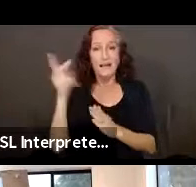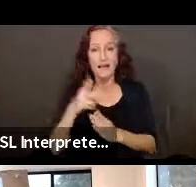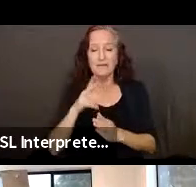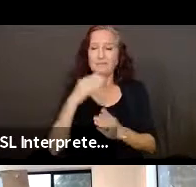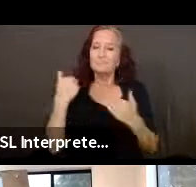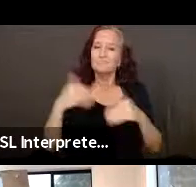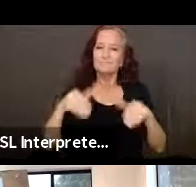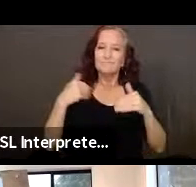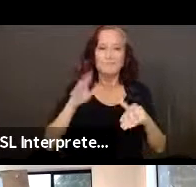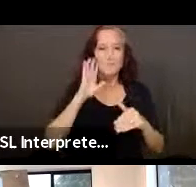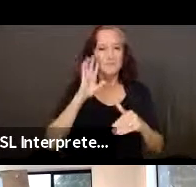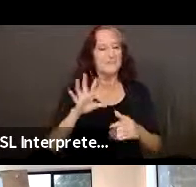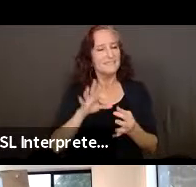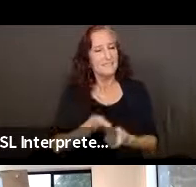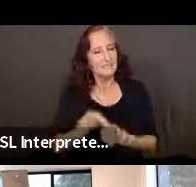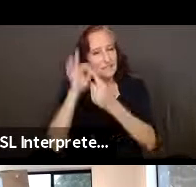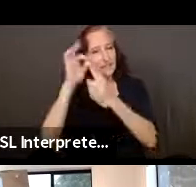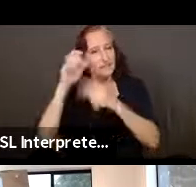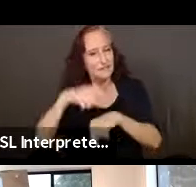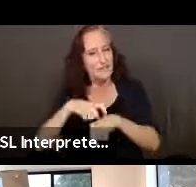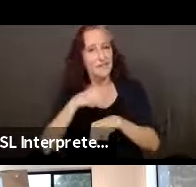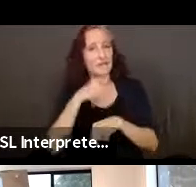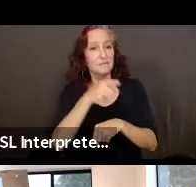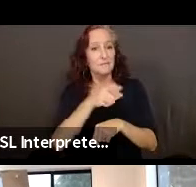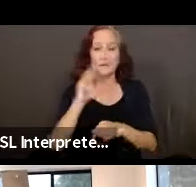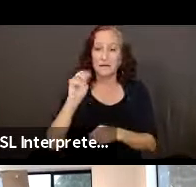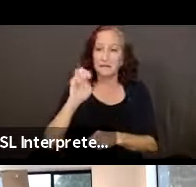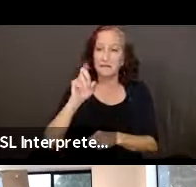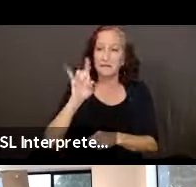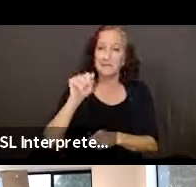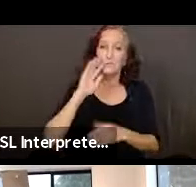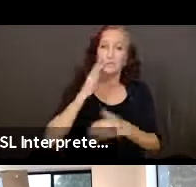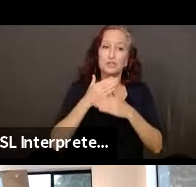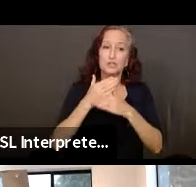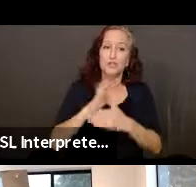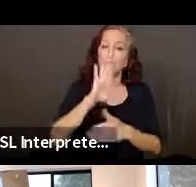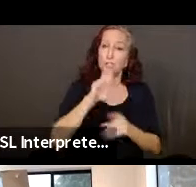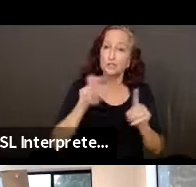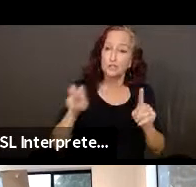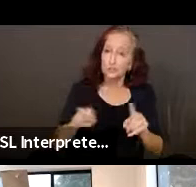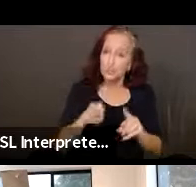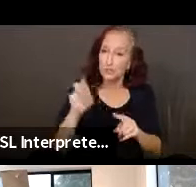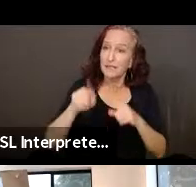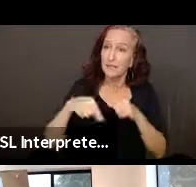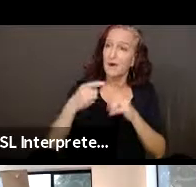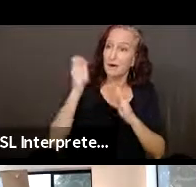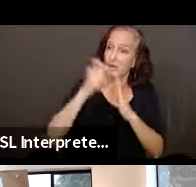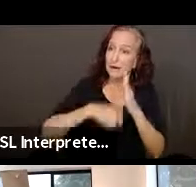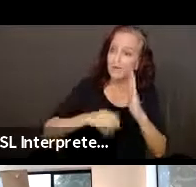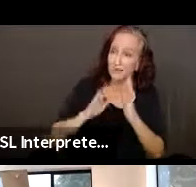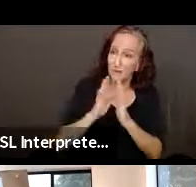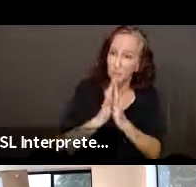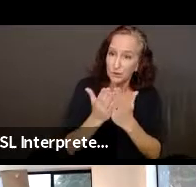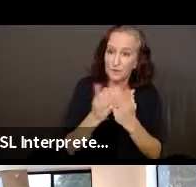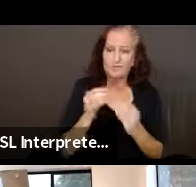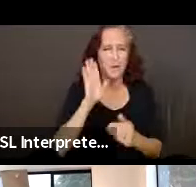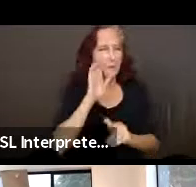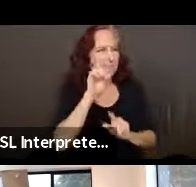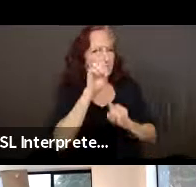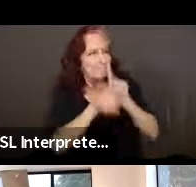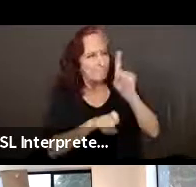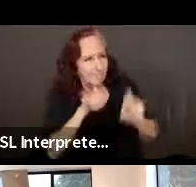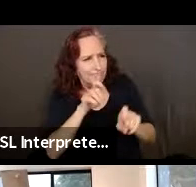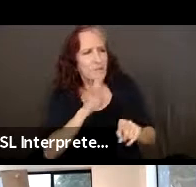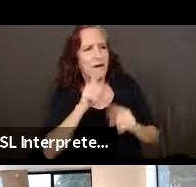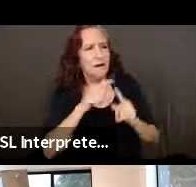We're going to hear Melinda share about her journey with the book. I will ask her some questions to learn more about her experiences. We